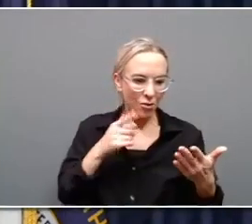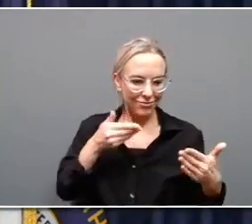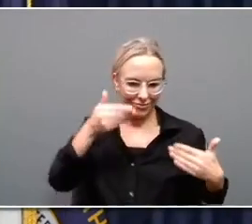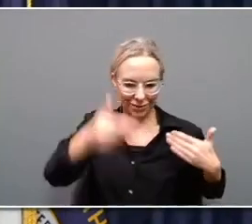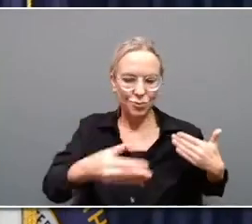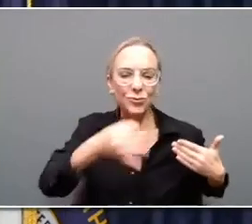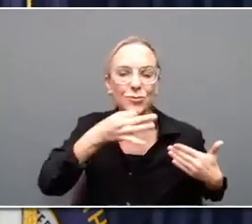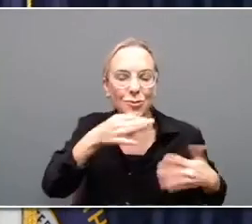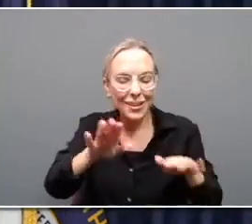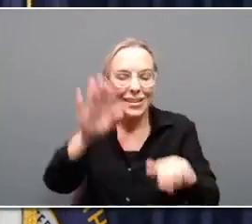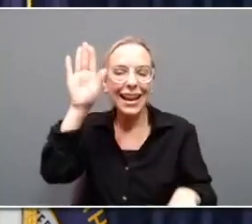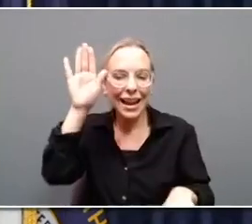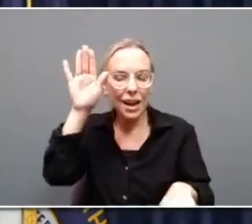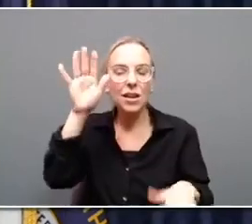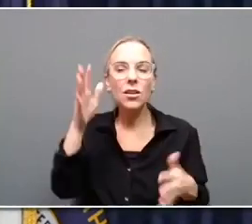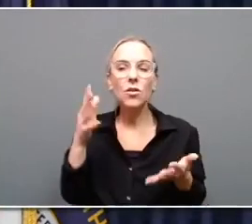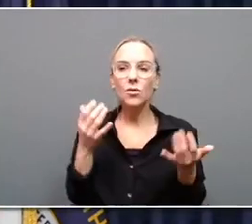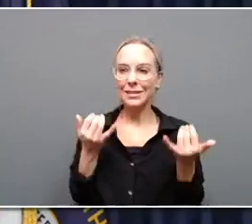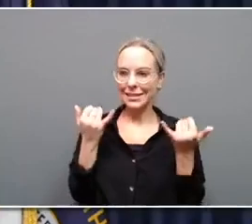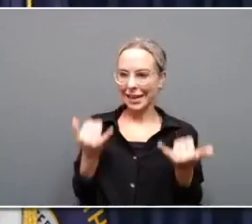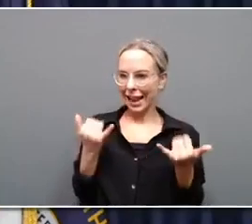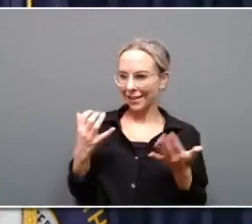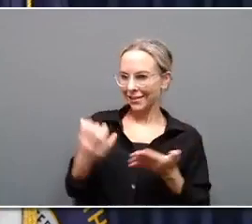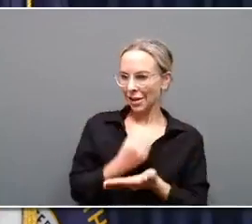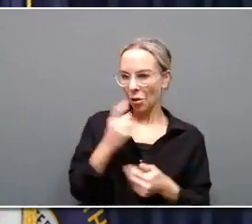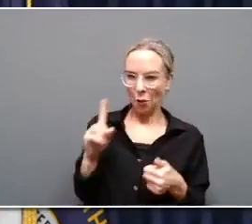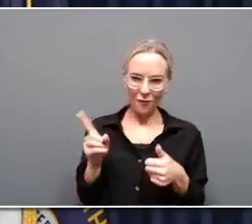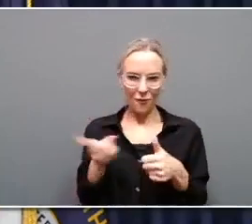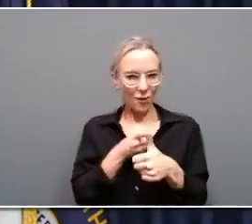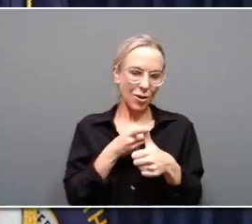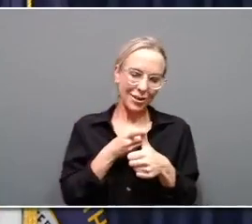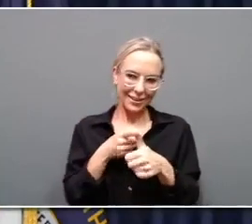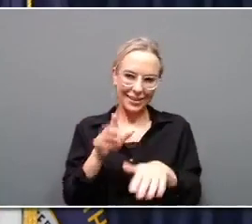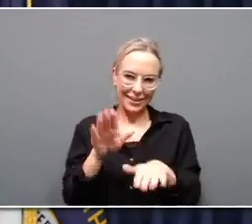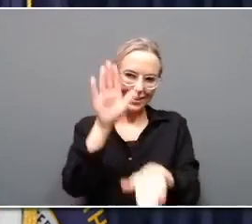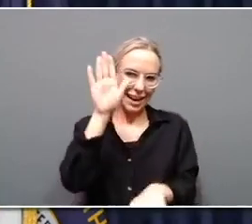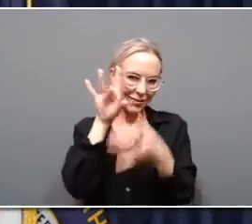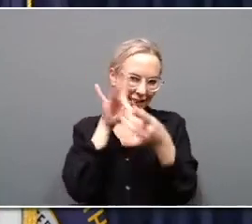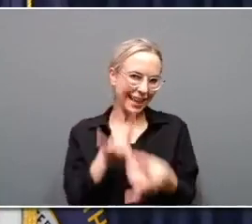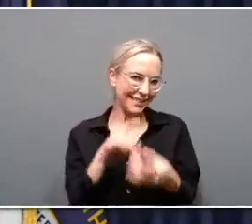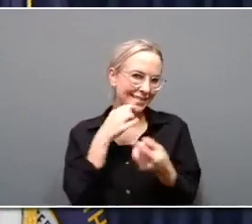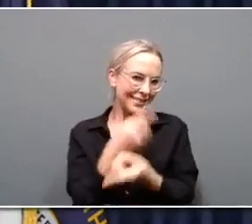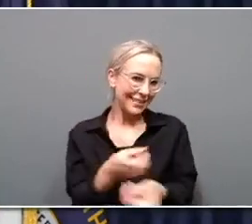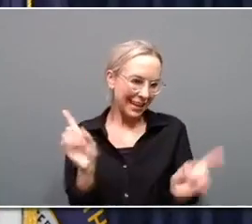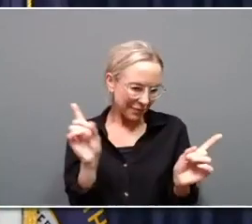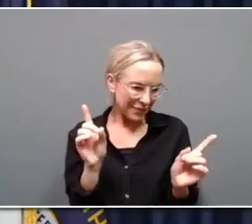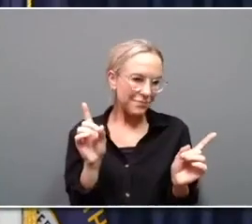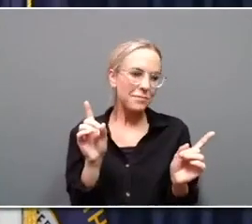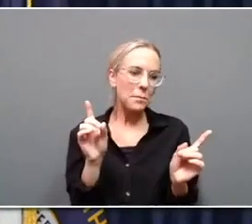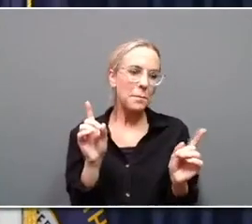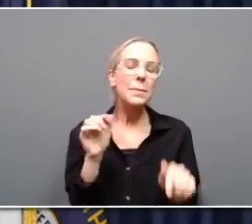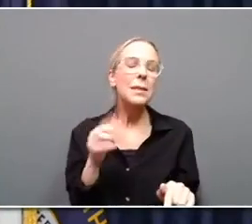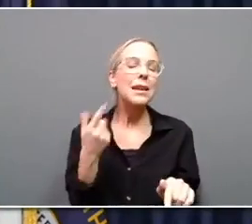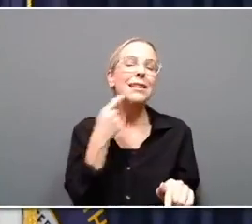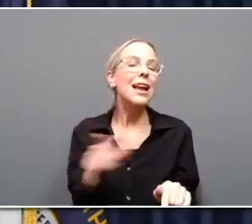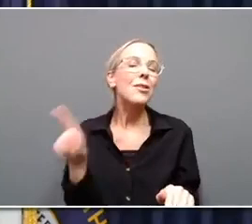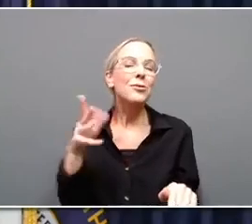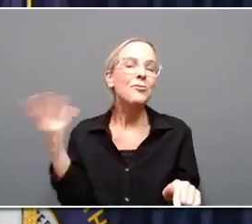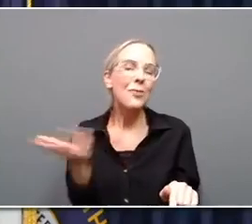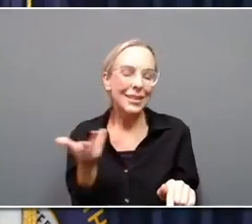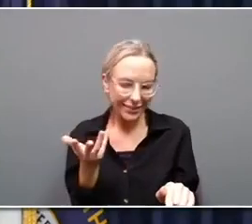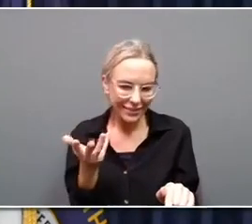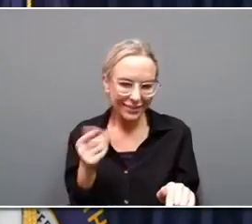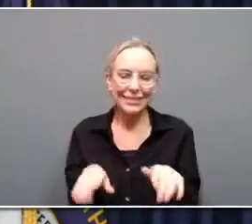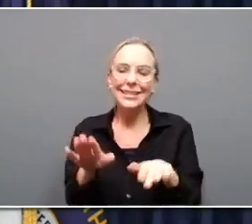we are pleased to make the first inauguration-related announcement by once again announcing the inauguration